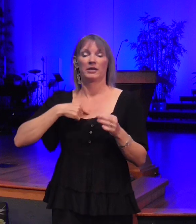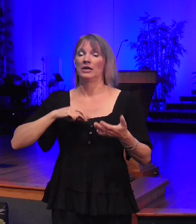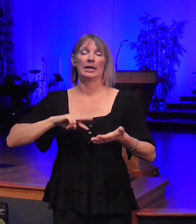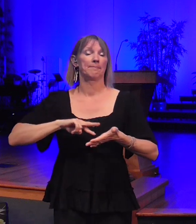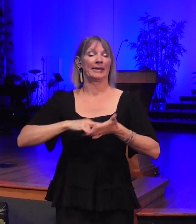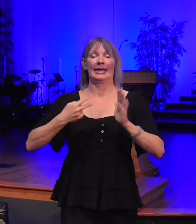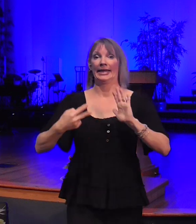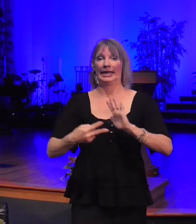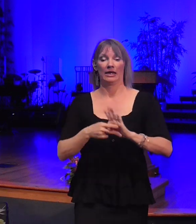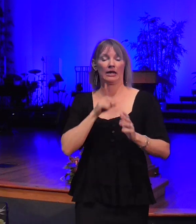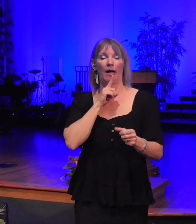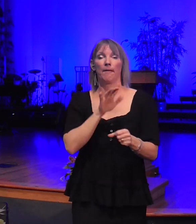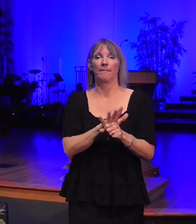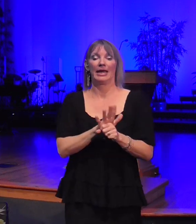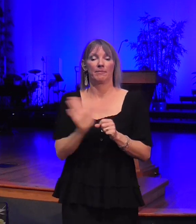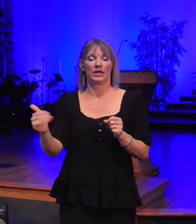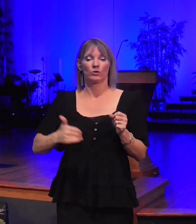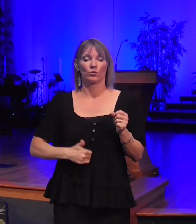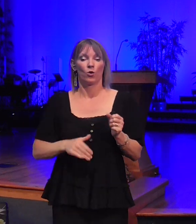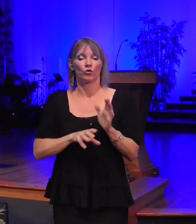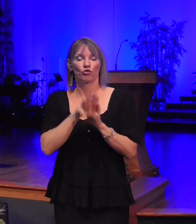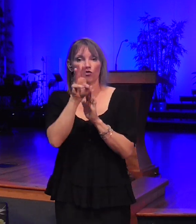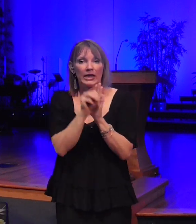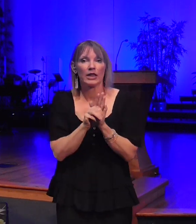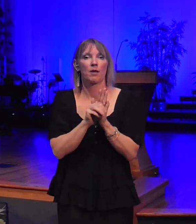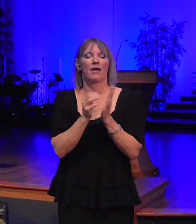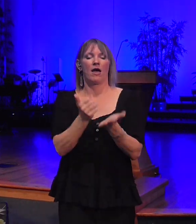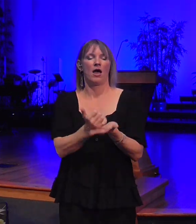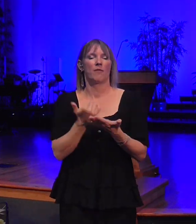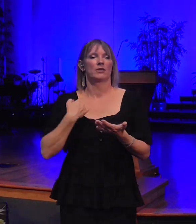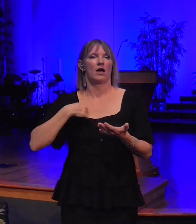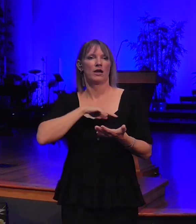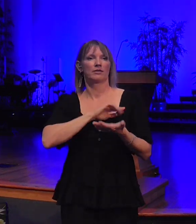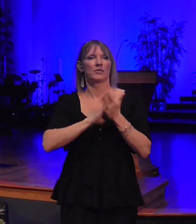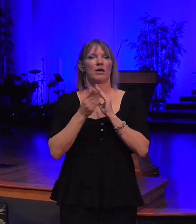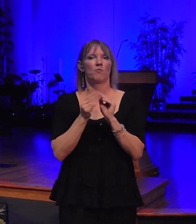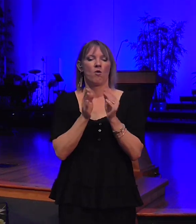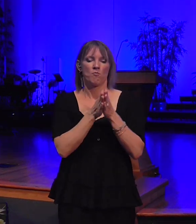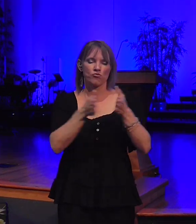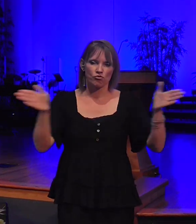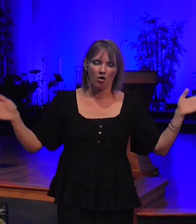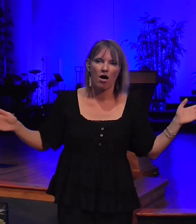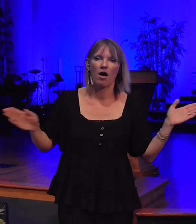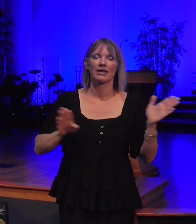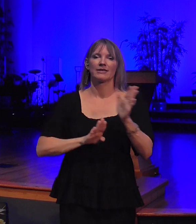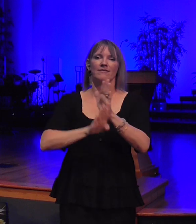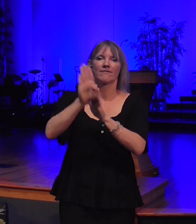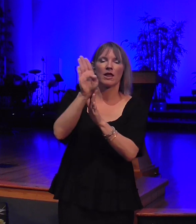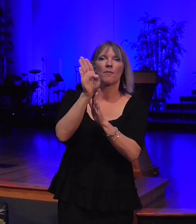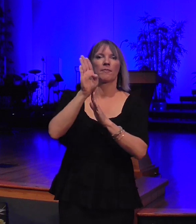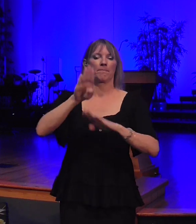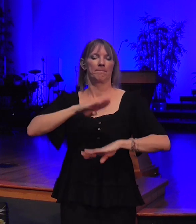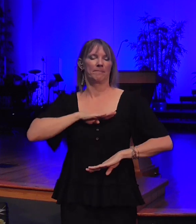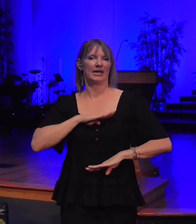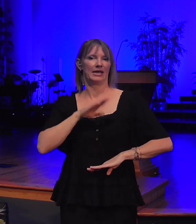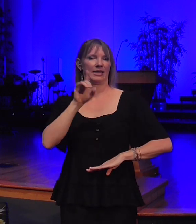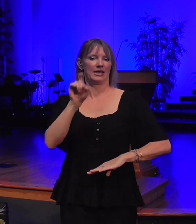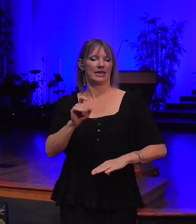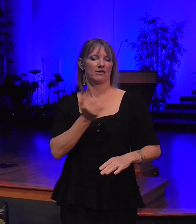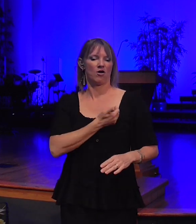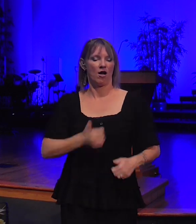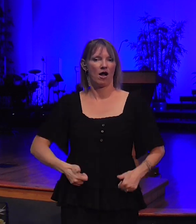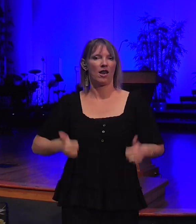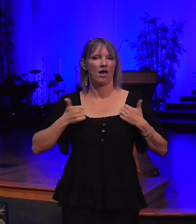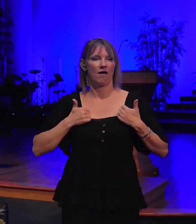soul's curriculum broadens our horizons so that we can develop and meet the needs that our life is calling for us